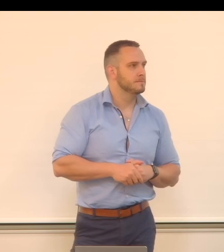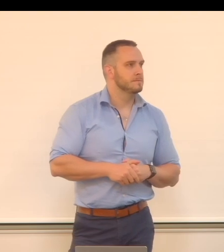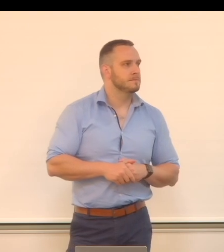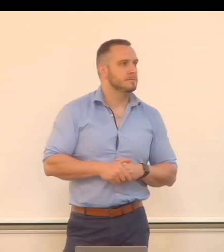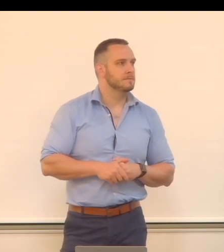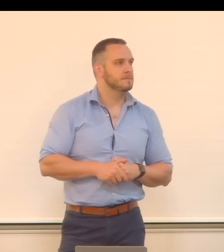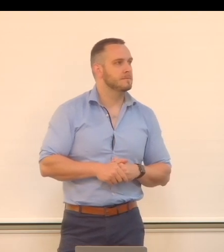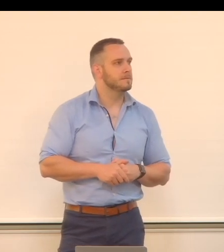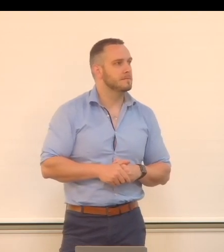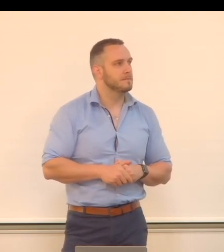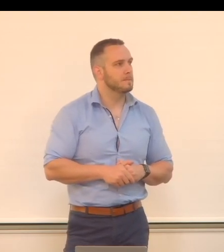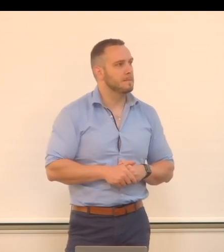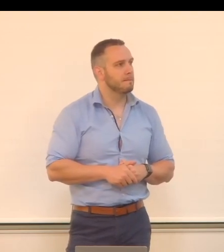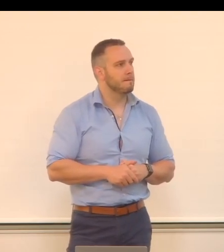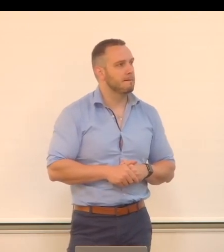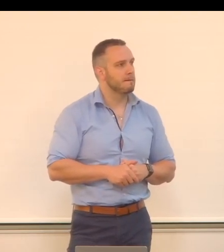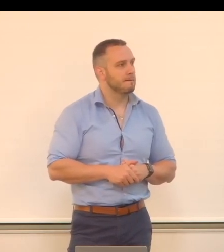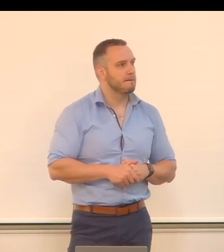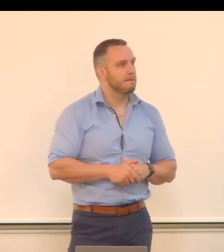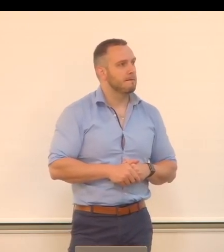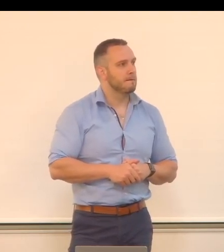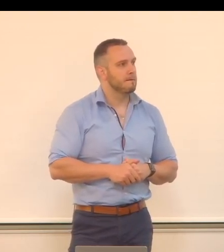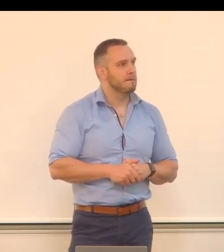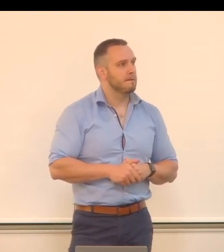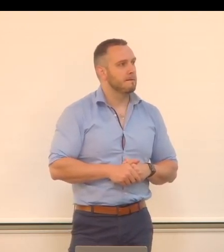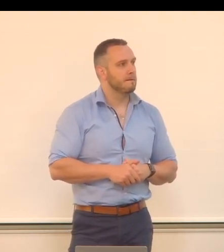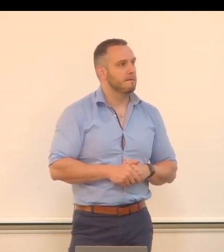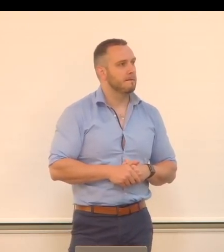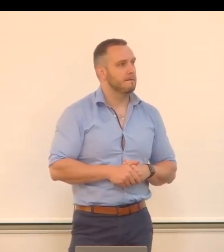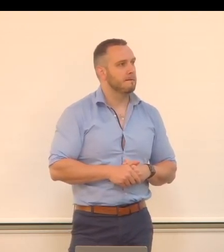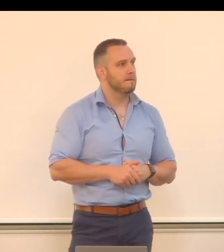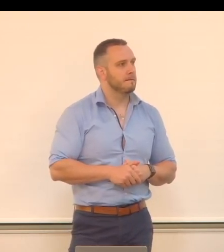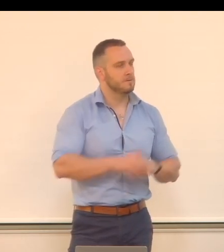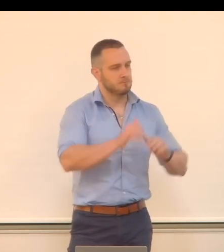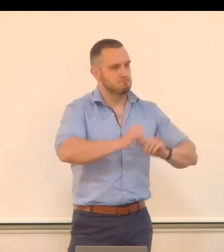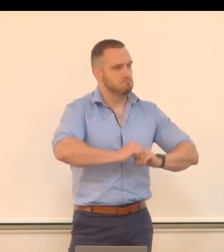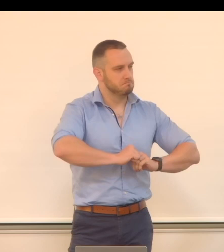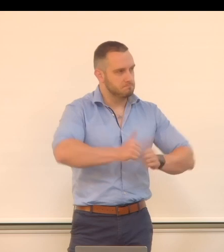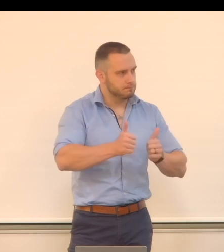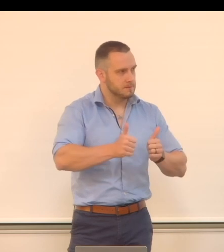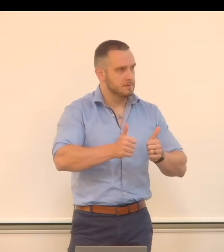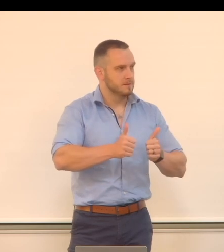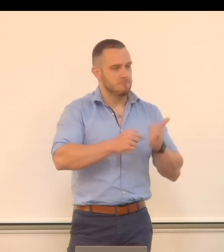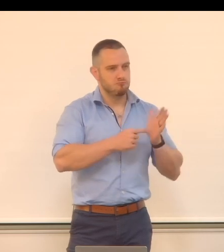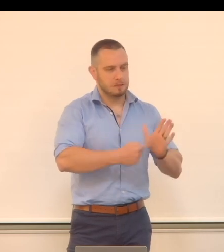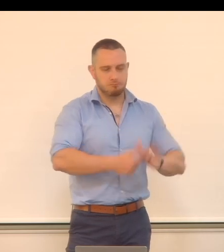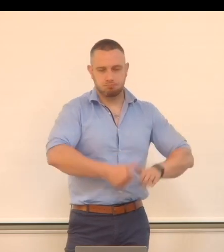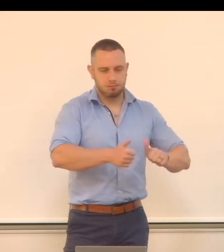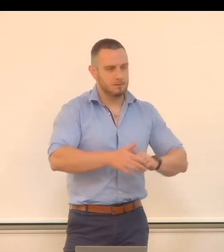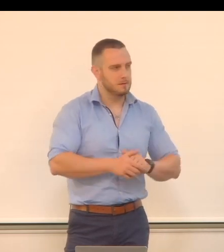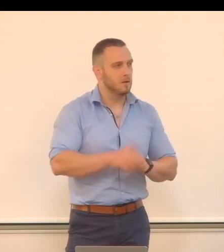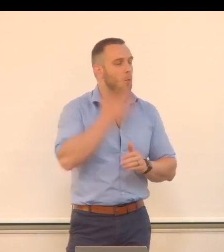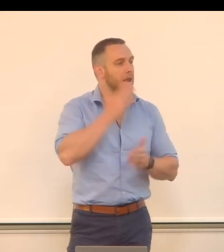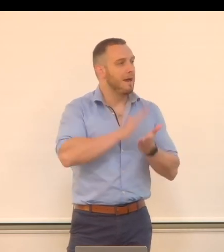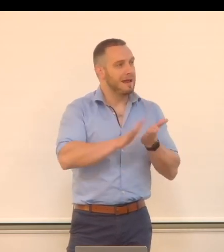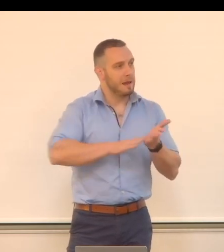Yeah. Lex. Go ahead, Lex. Great to see you. Such a fun presentation. At